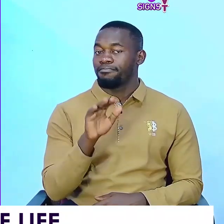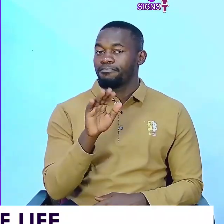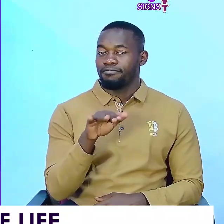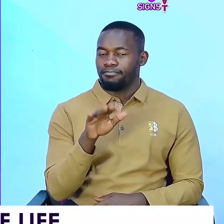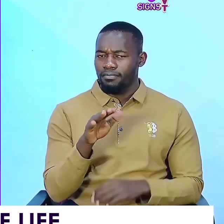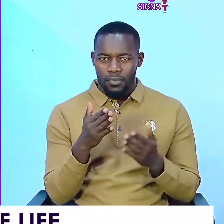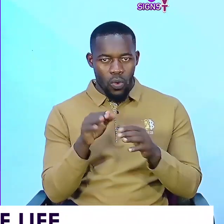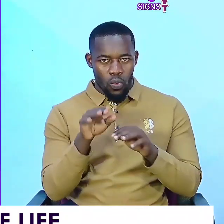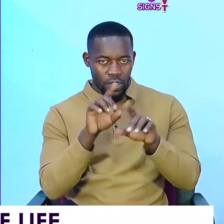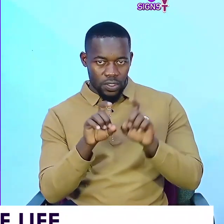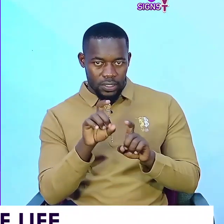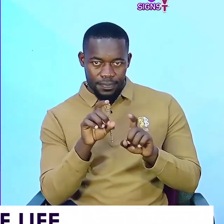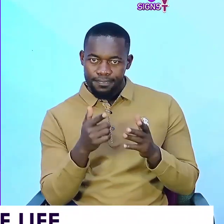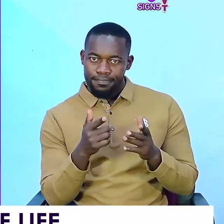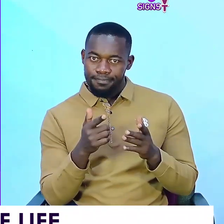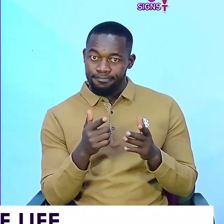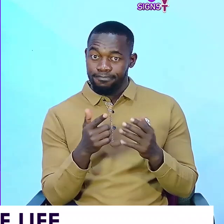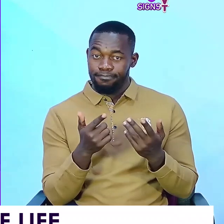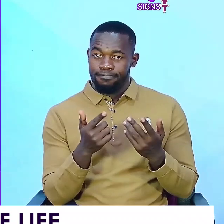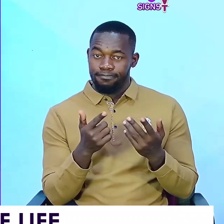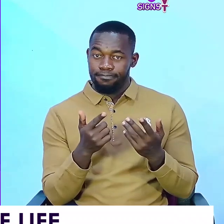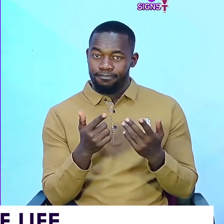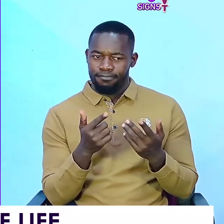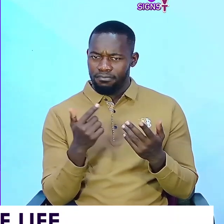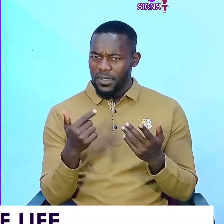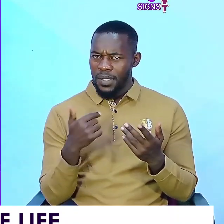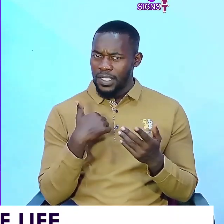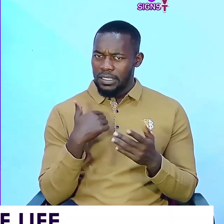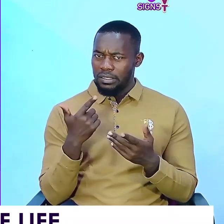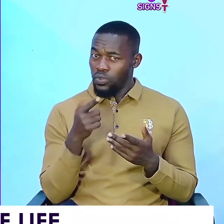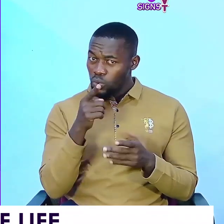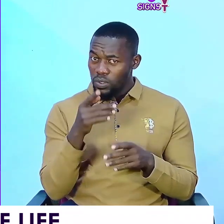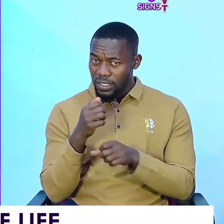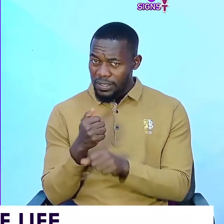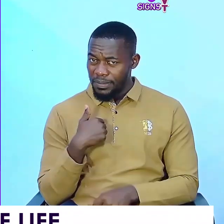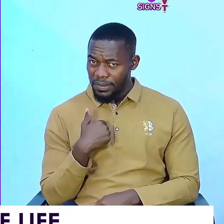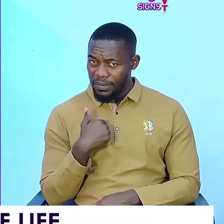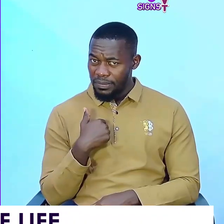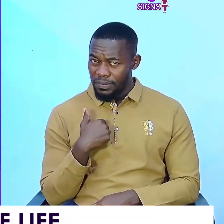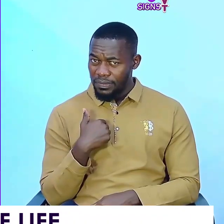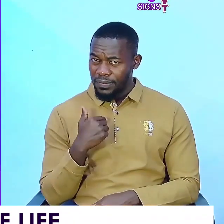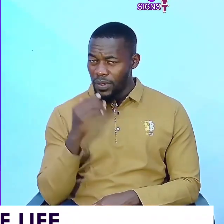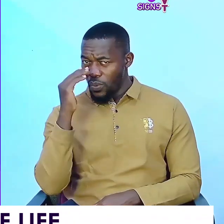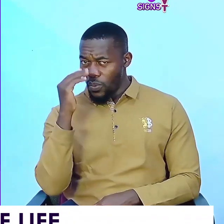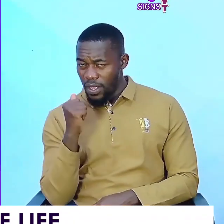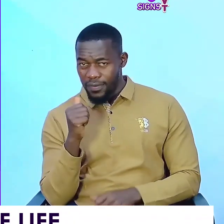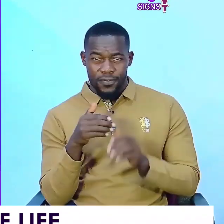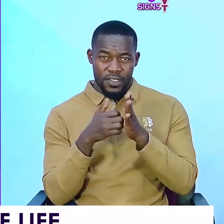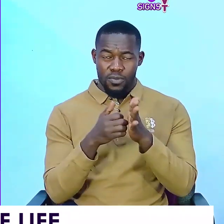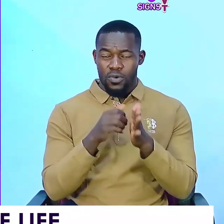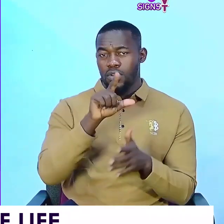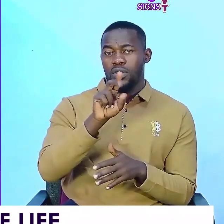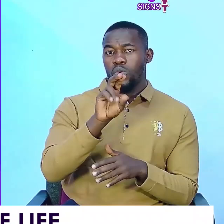what makes you consider me a trustworthy person? If you were to deal with me, Lucy,